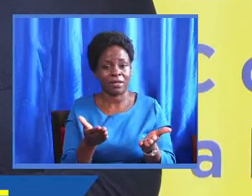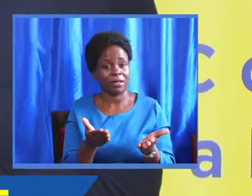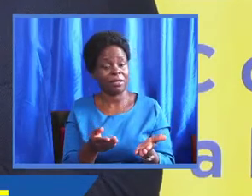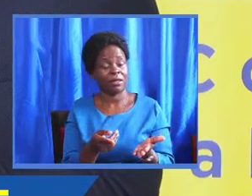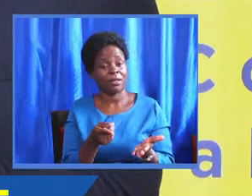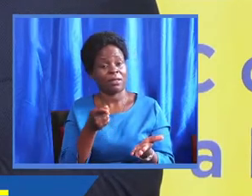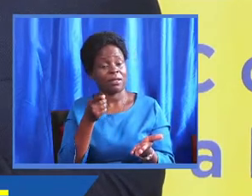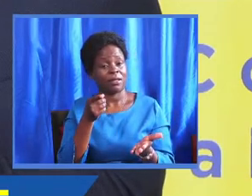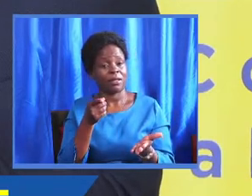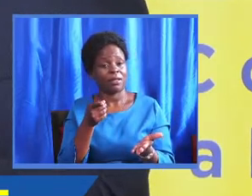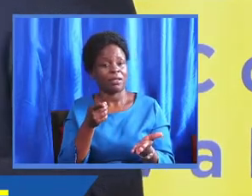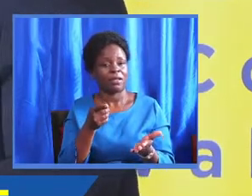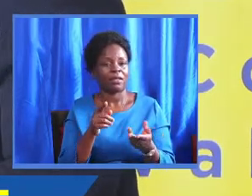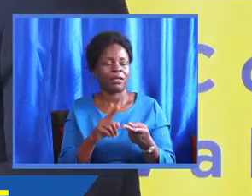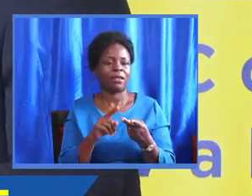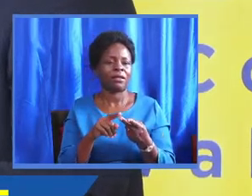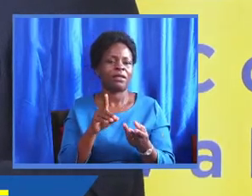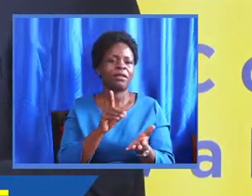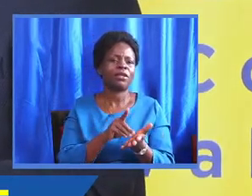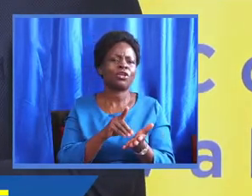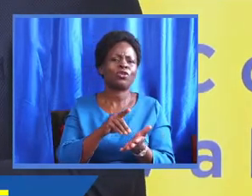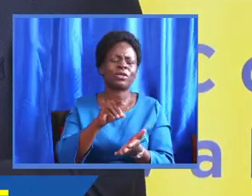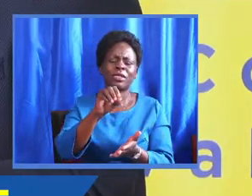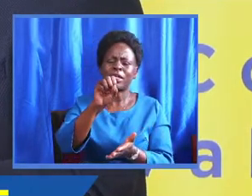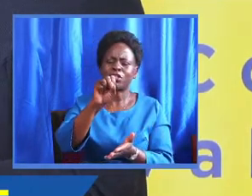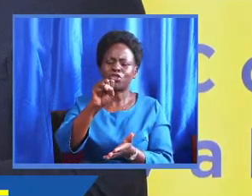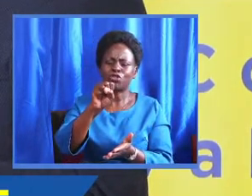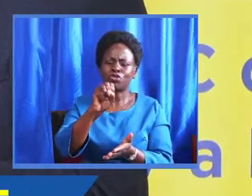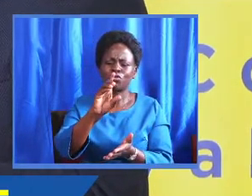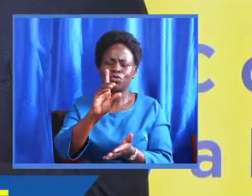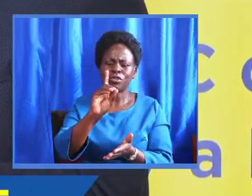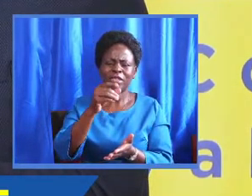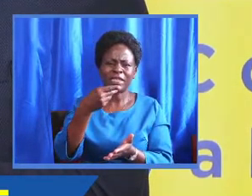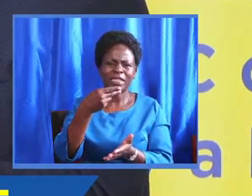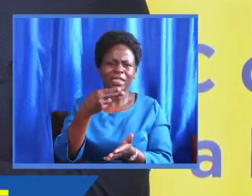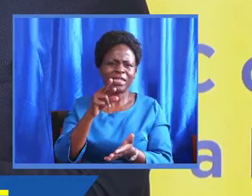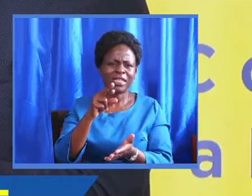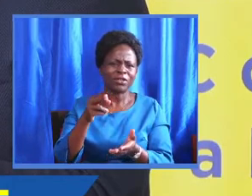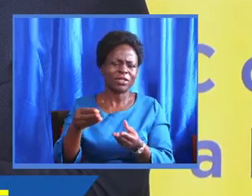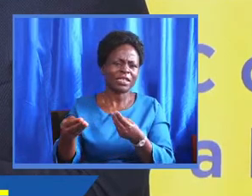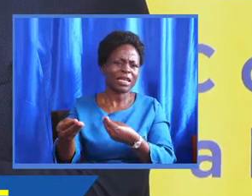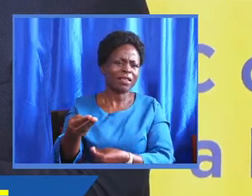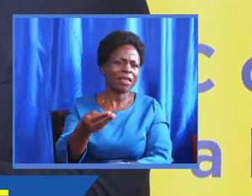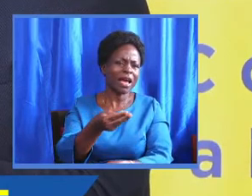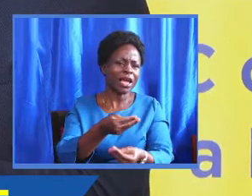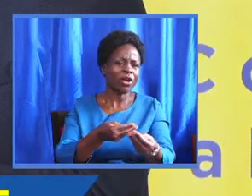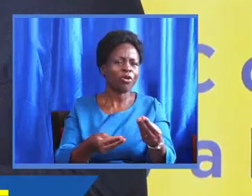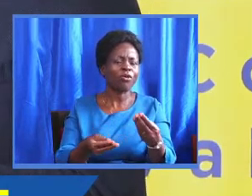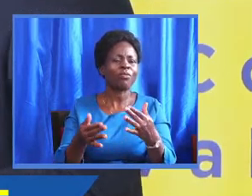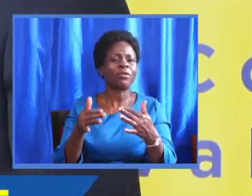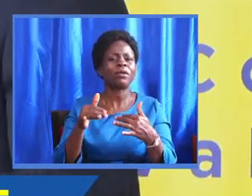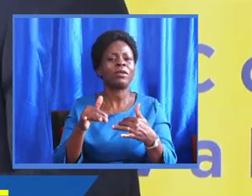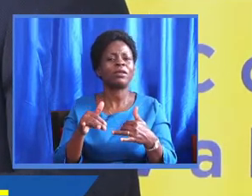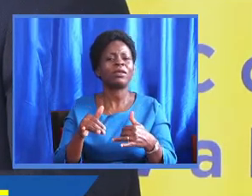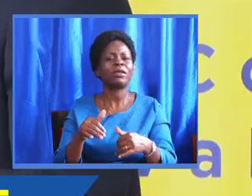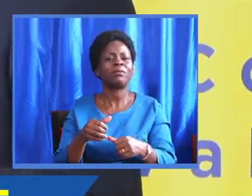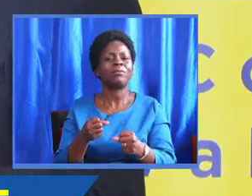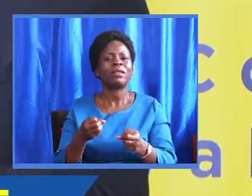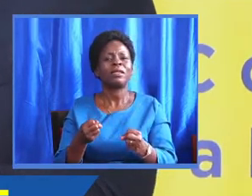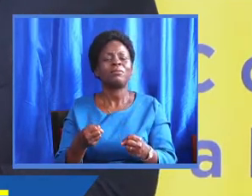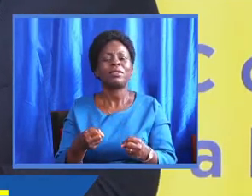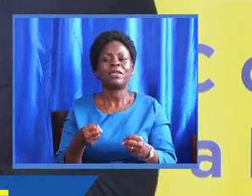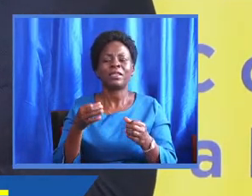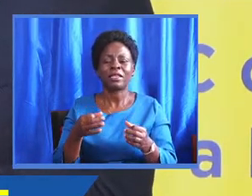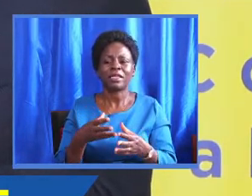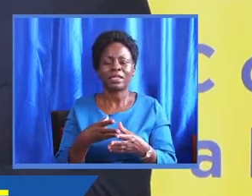worry. To Dr. Sudhir, I seem to think that with COVID-19, the economy has shrunk. Many buildings are empty.